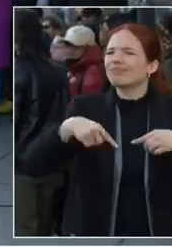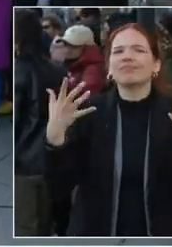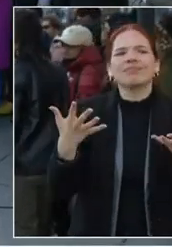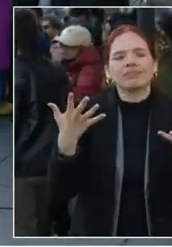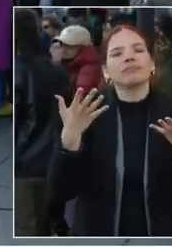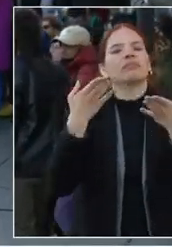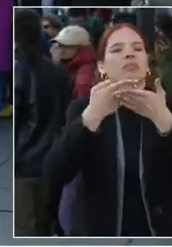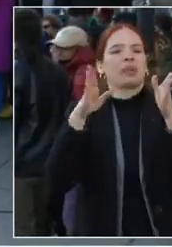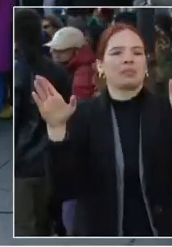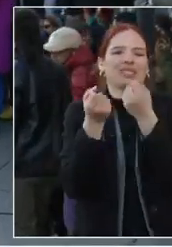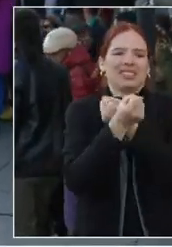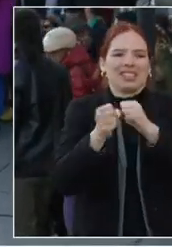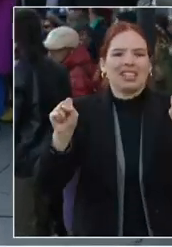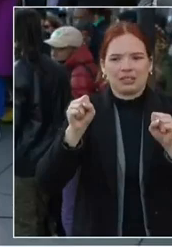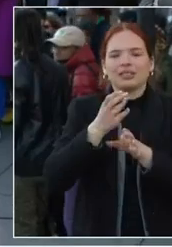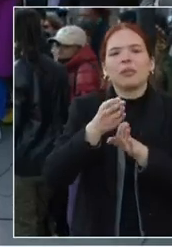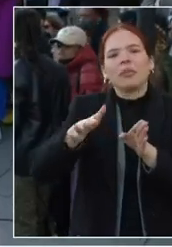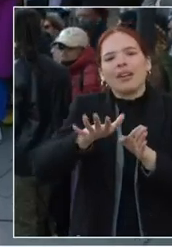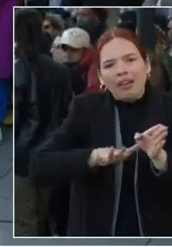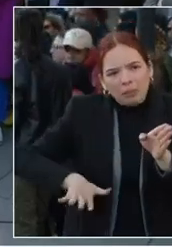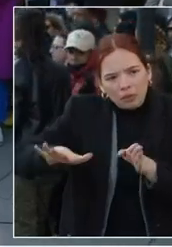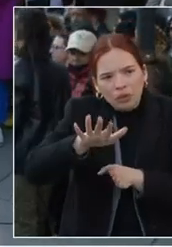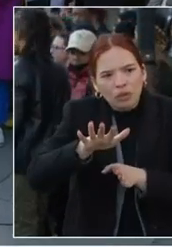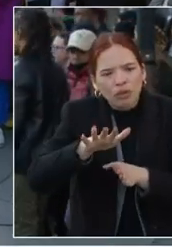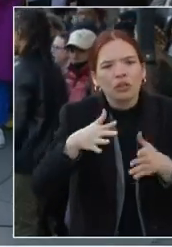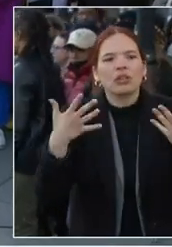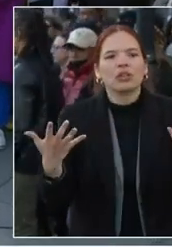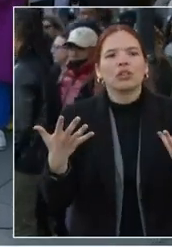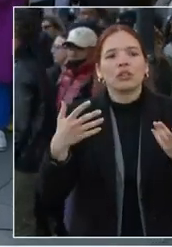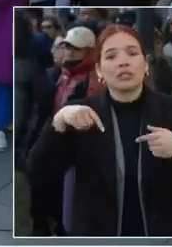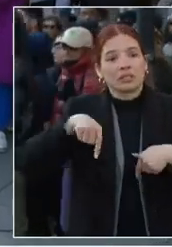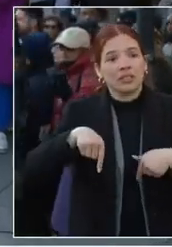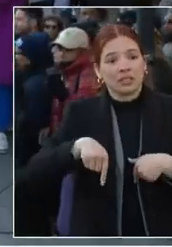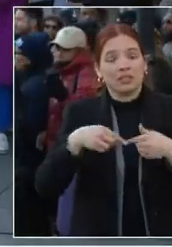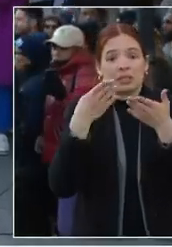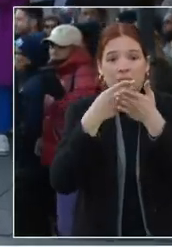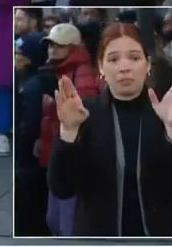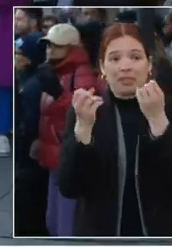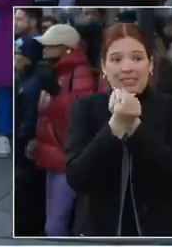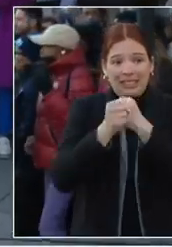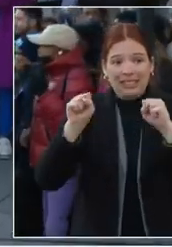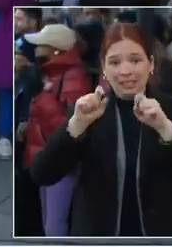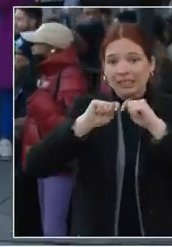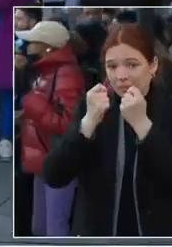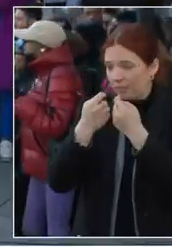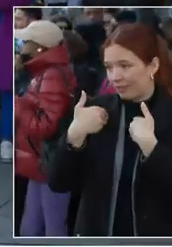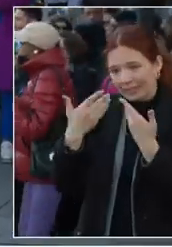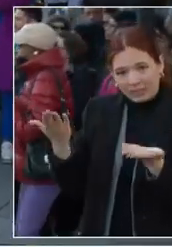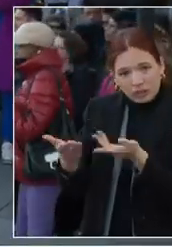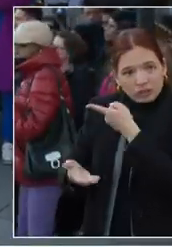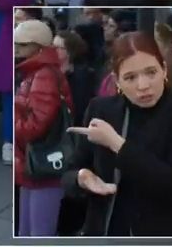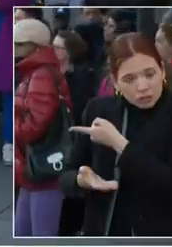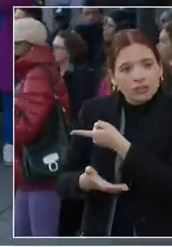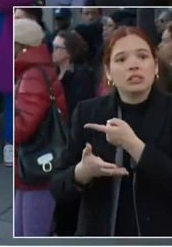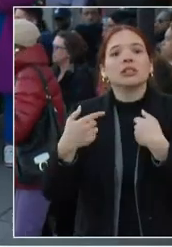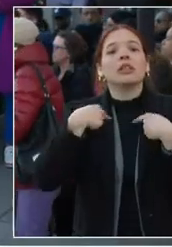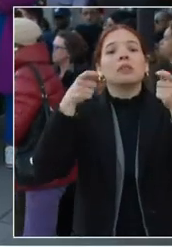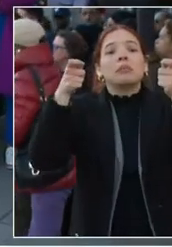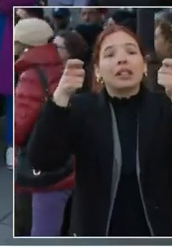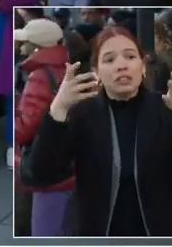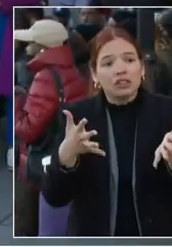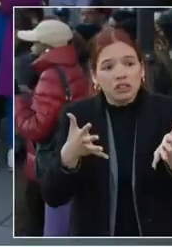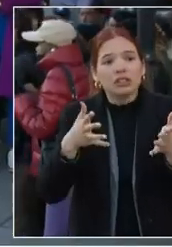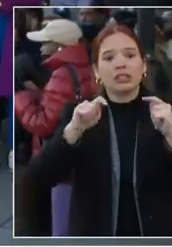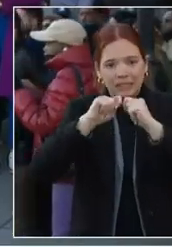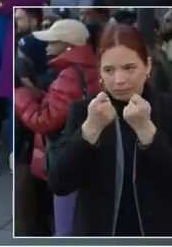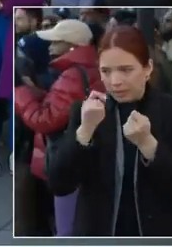I am joined by members of my public safety team and members of my administration,